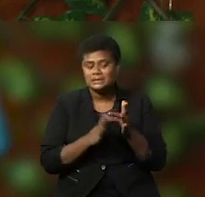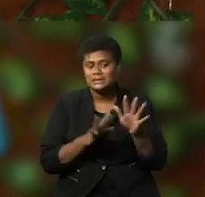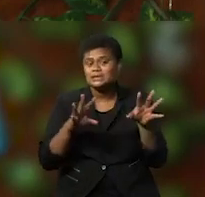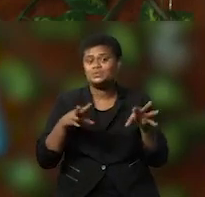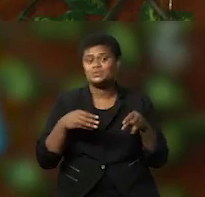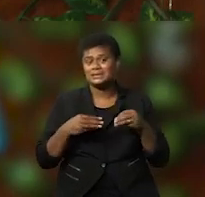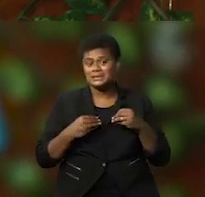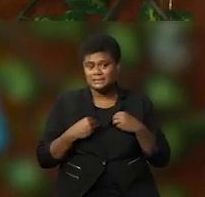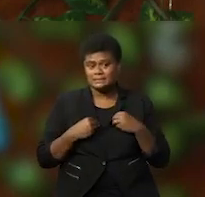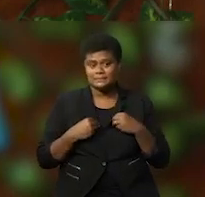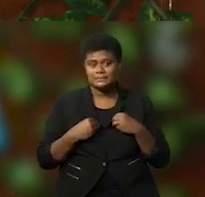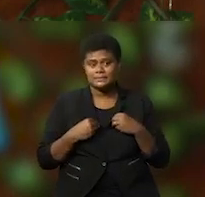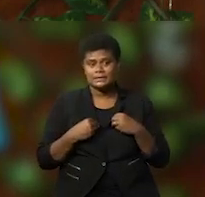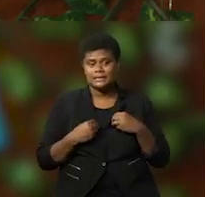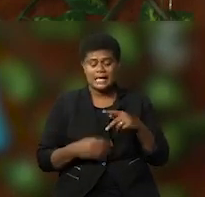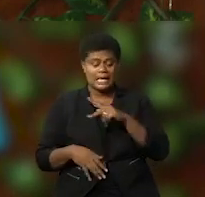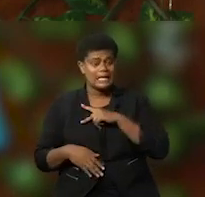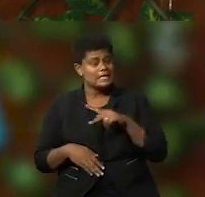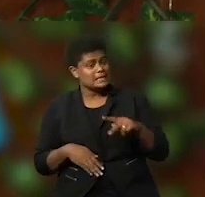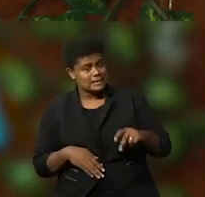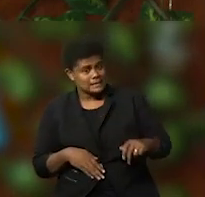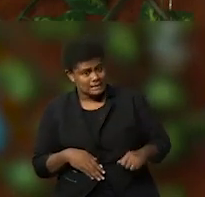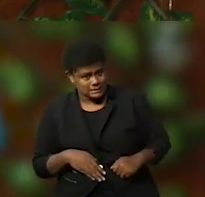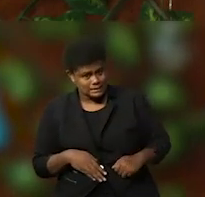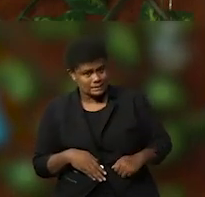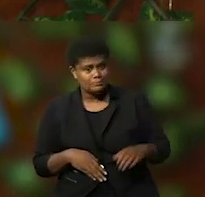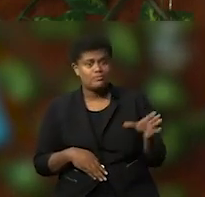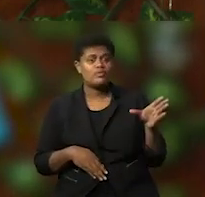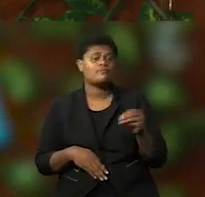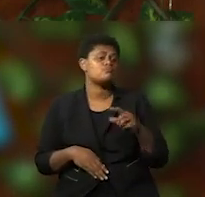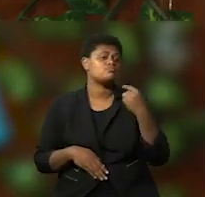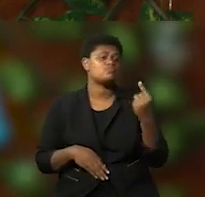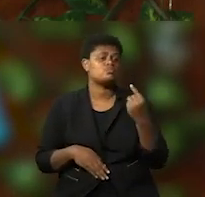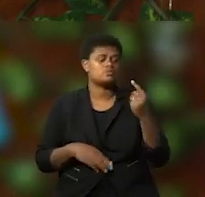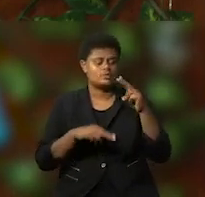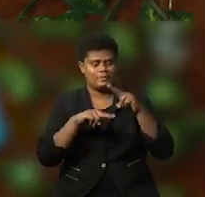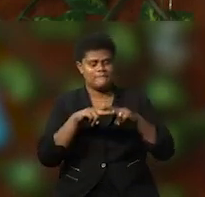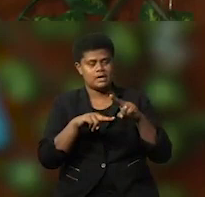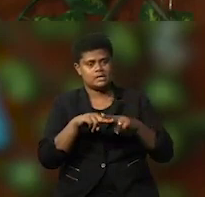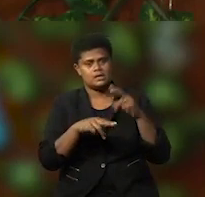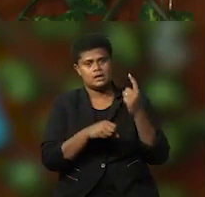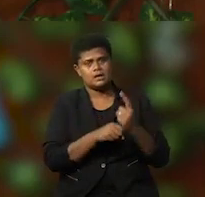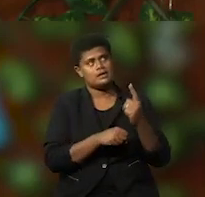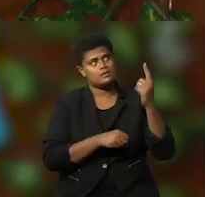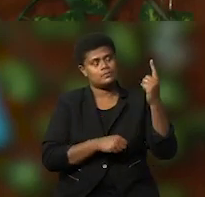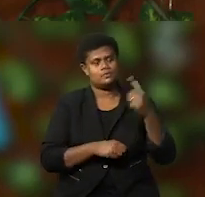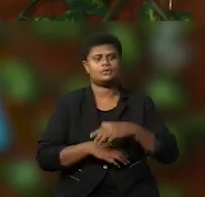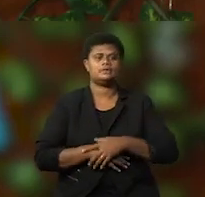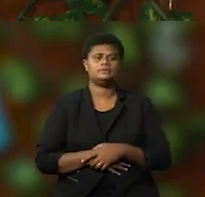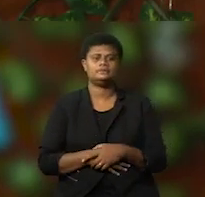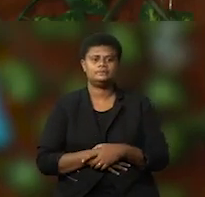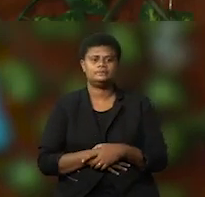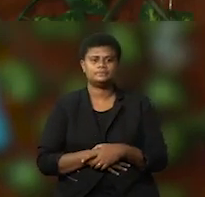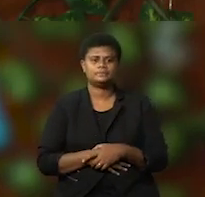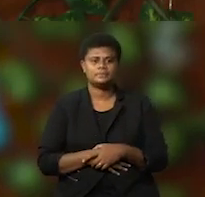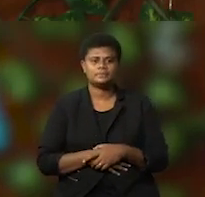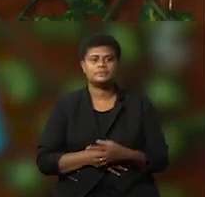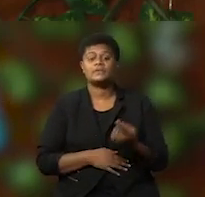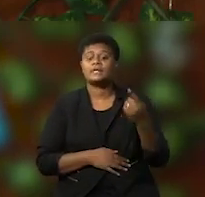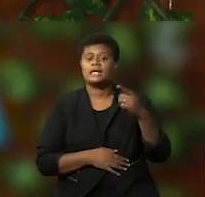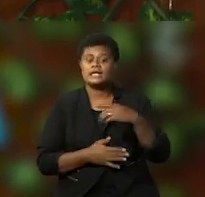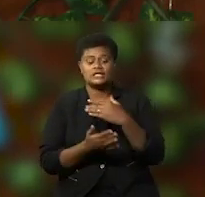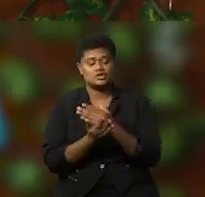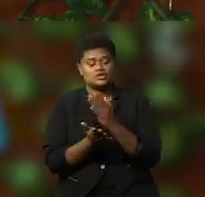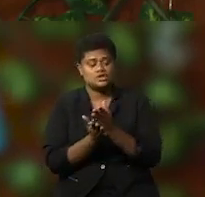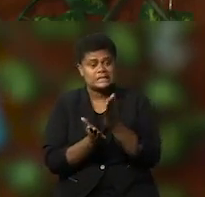a kingdom from God, the judge, you can find in Daniel chapter 7, verse 9 to 14, and is going to share